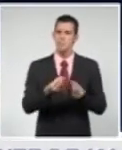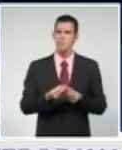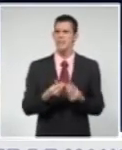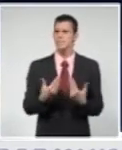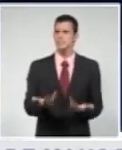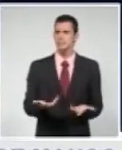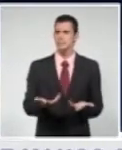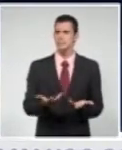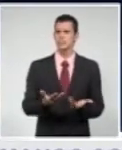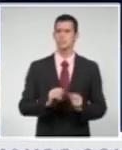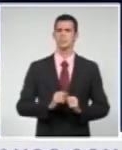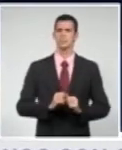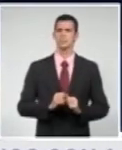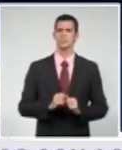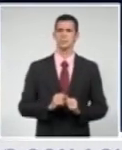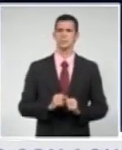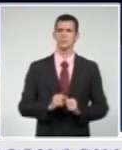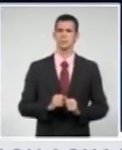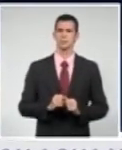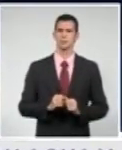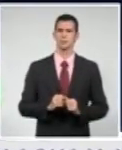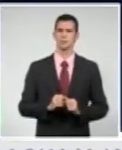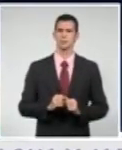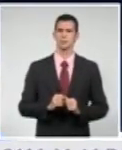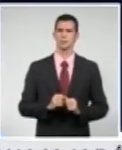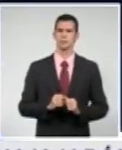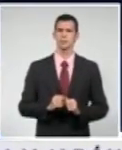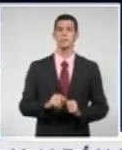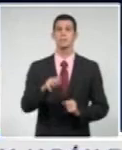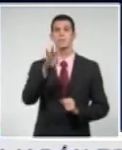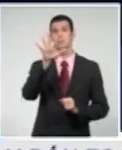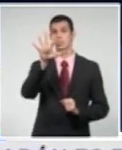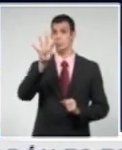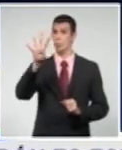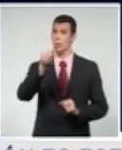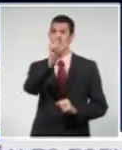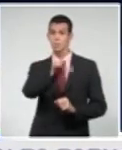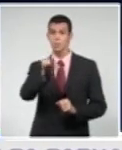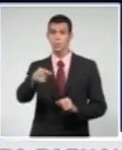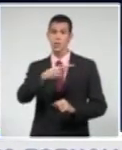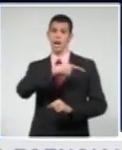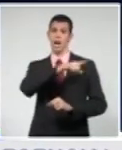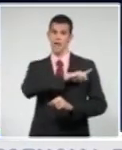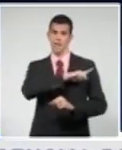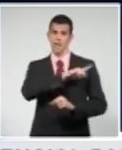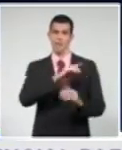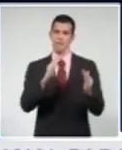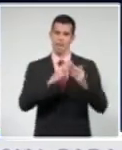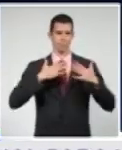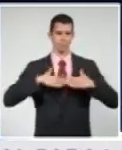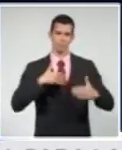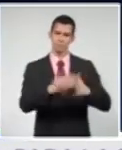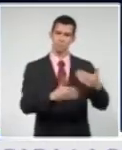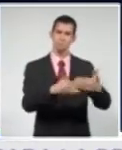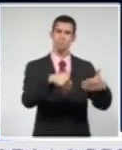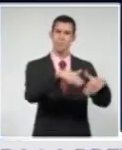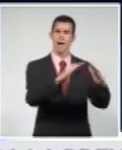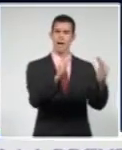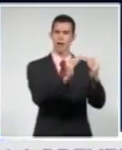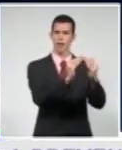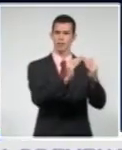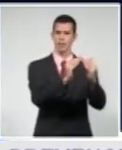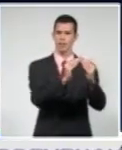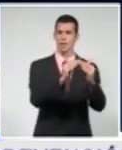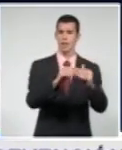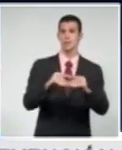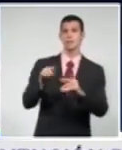of those who tested positive for the virus. 38 of those discharged from hospital are from